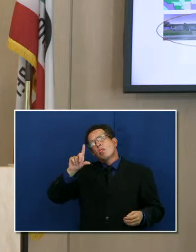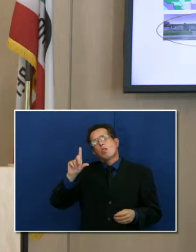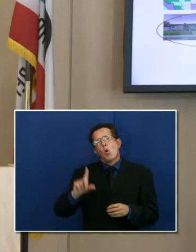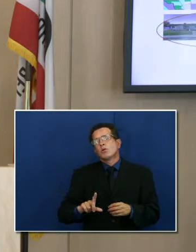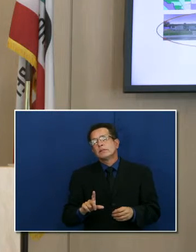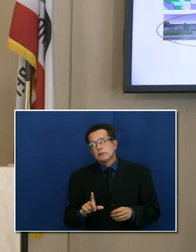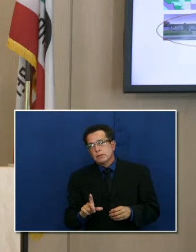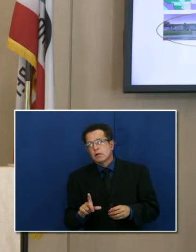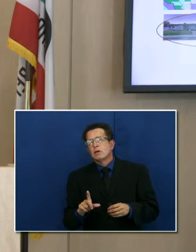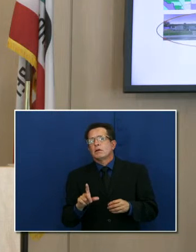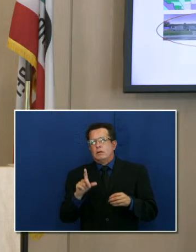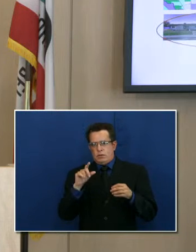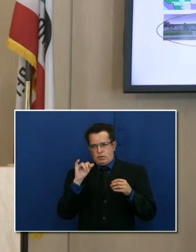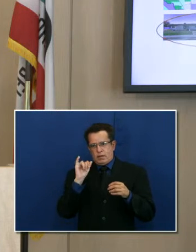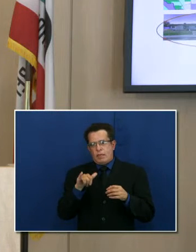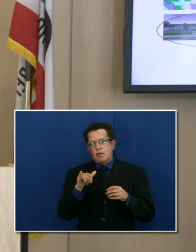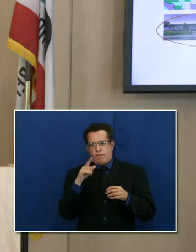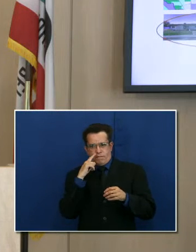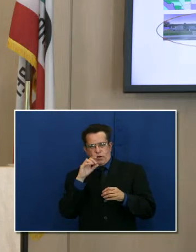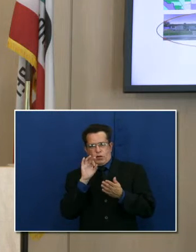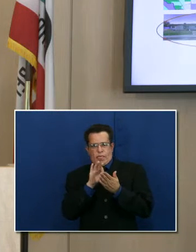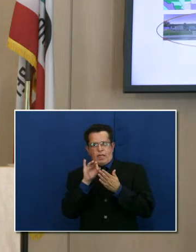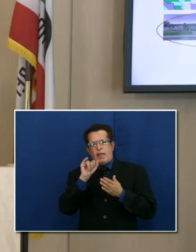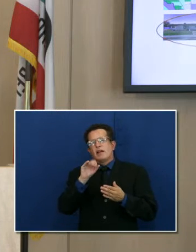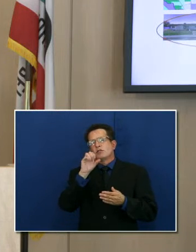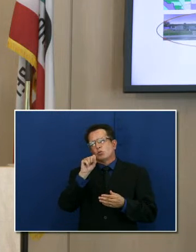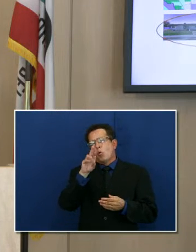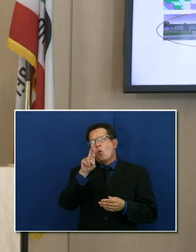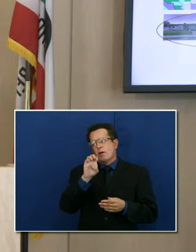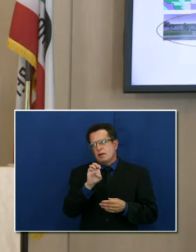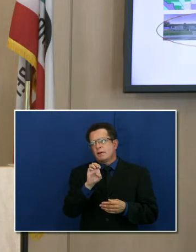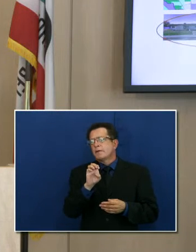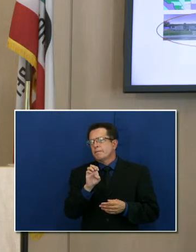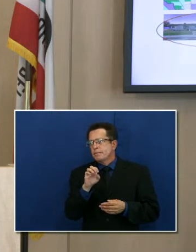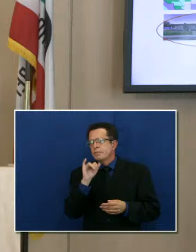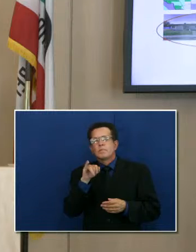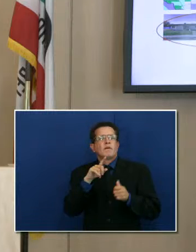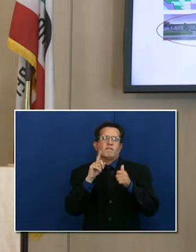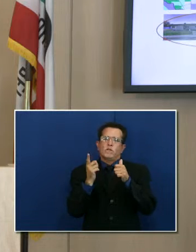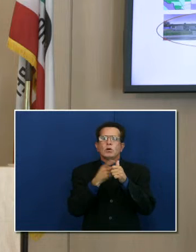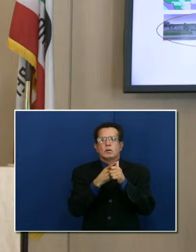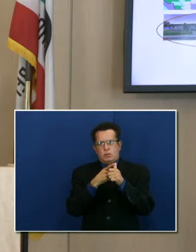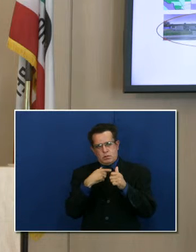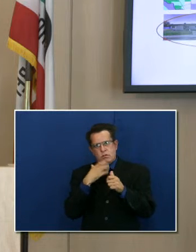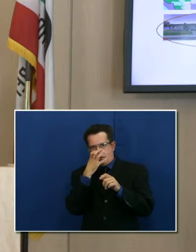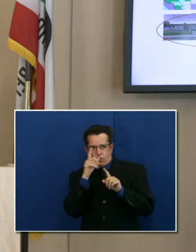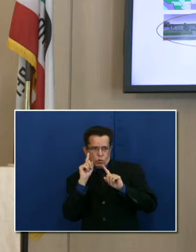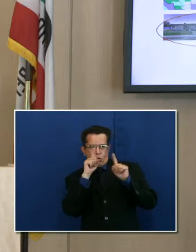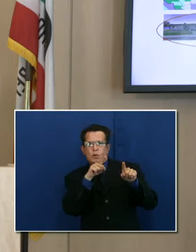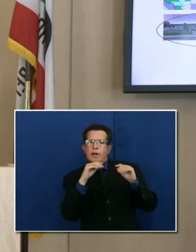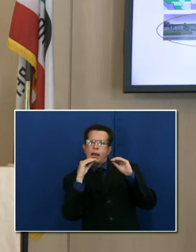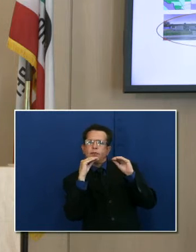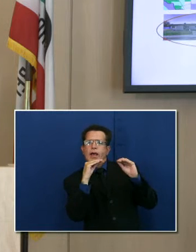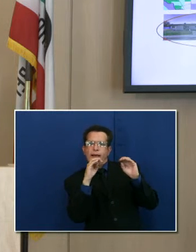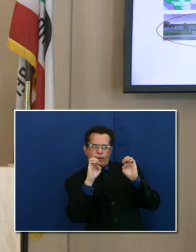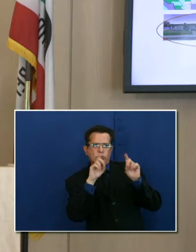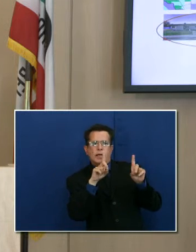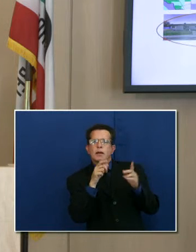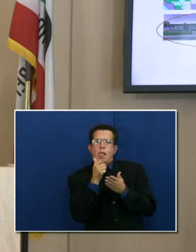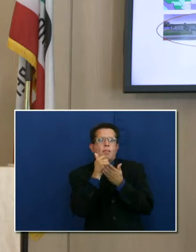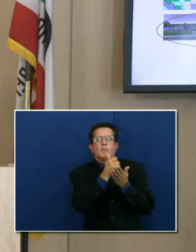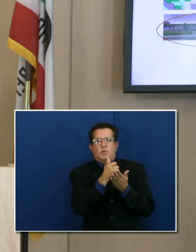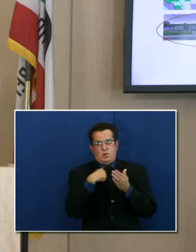healthy communities include, the first thing is outreach and education. And we have a